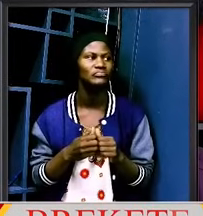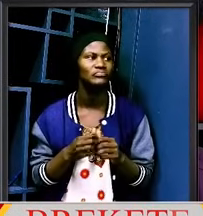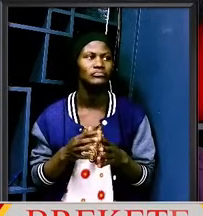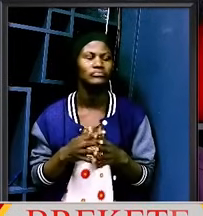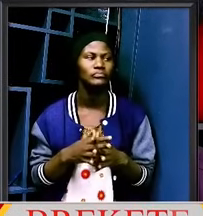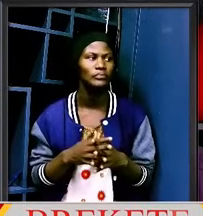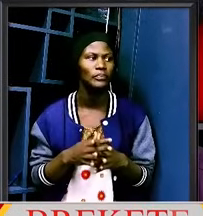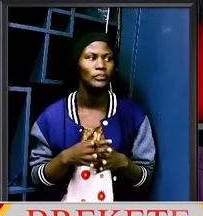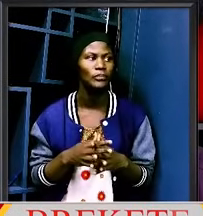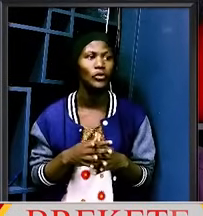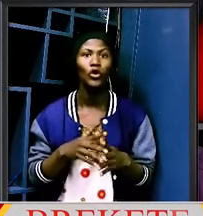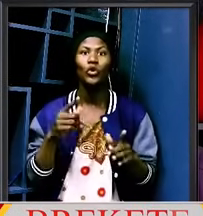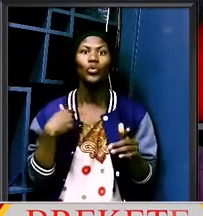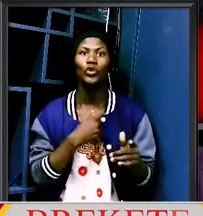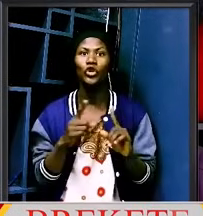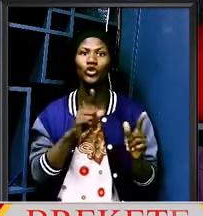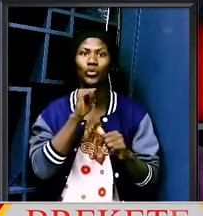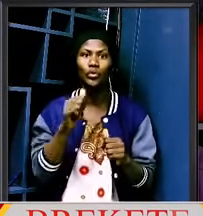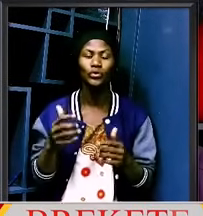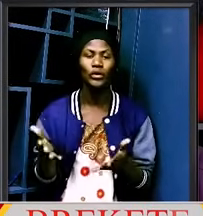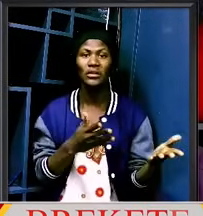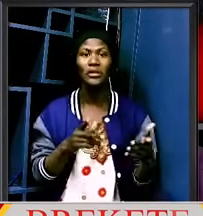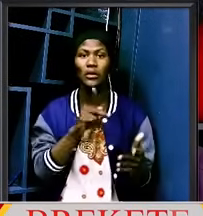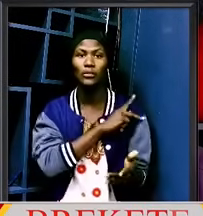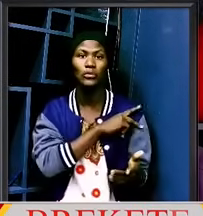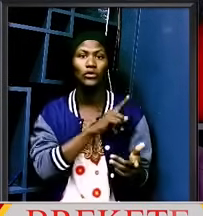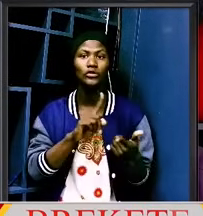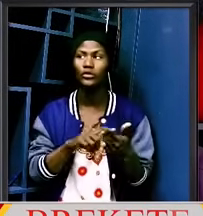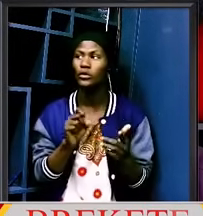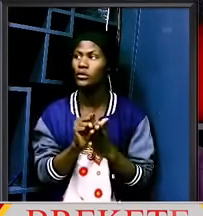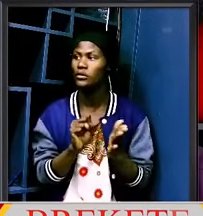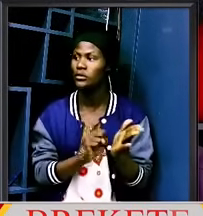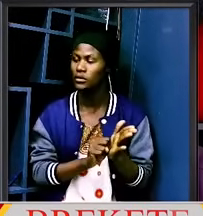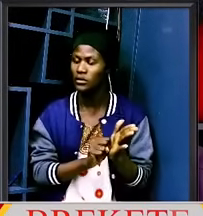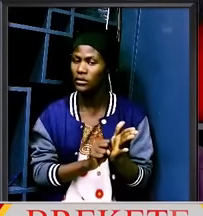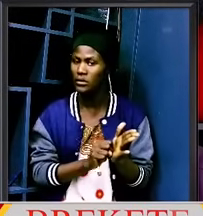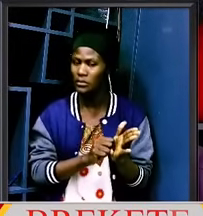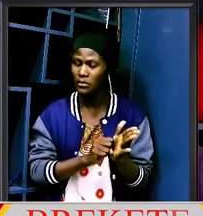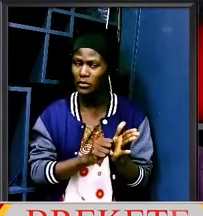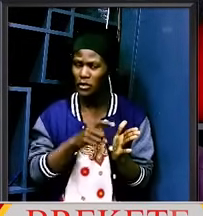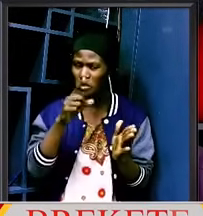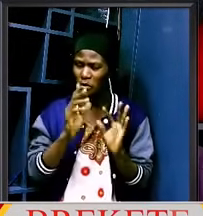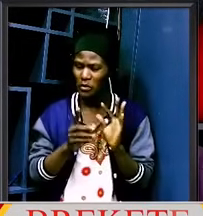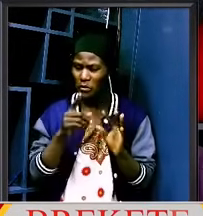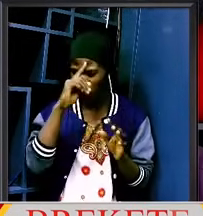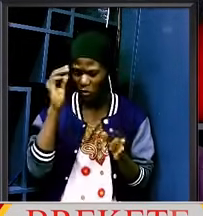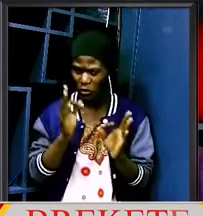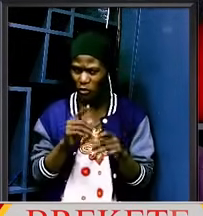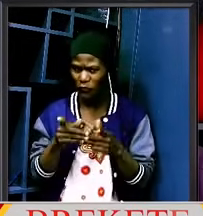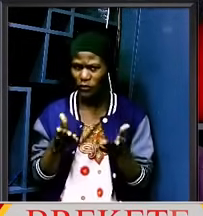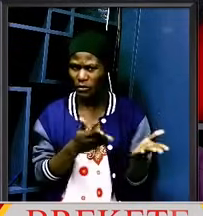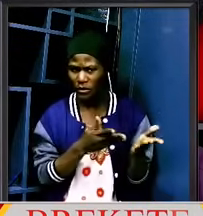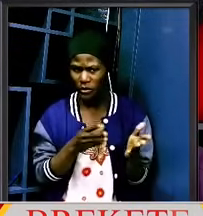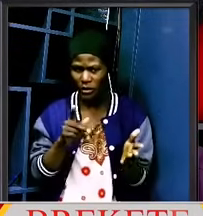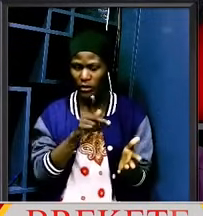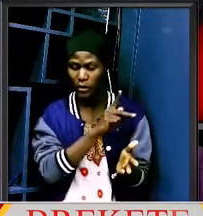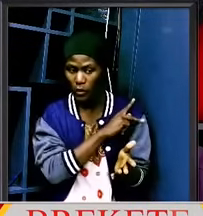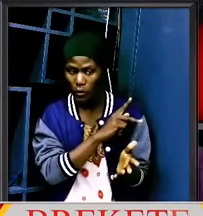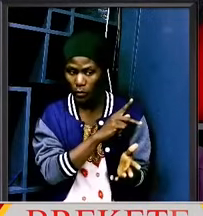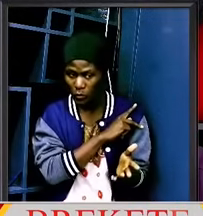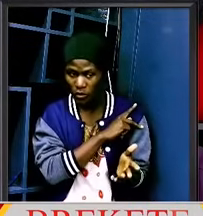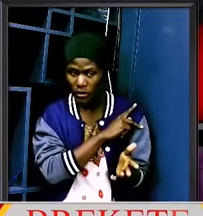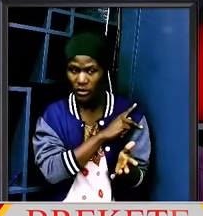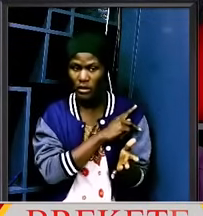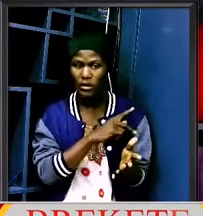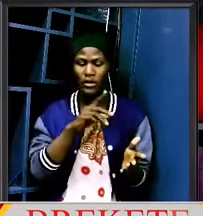Mm. When somebody offend you, they will say, go and take soldier. Because even if we go take police, we come, those words, we go against them. So, please, you should help